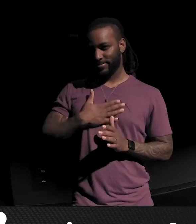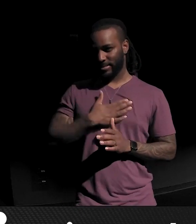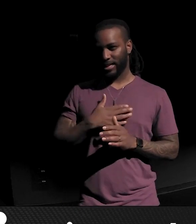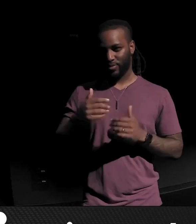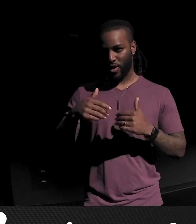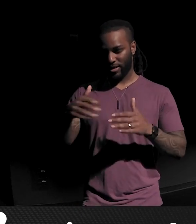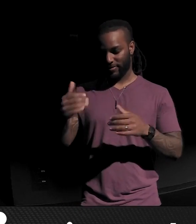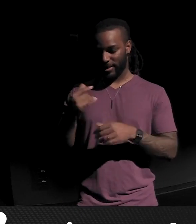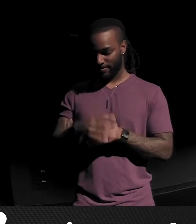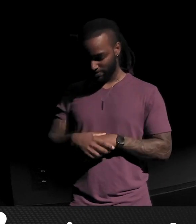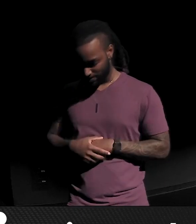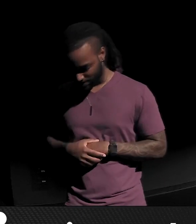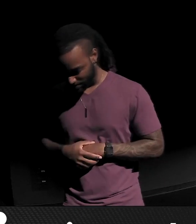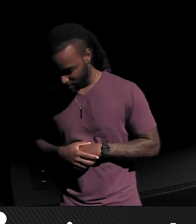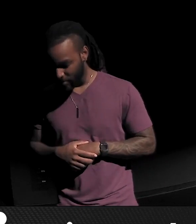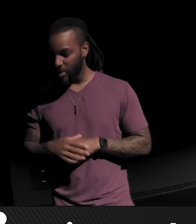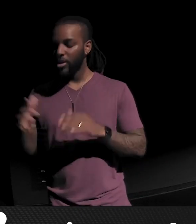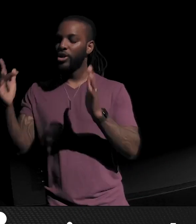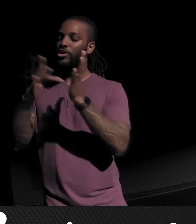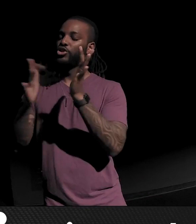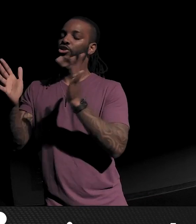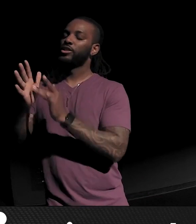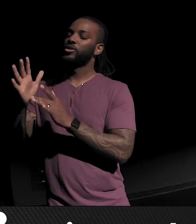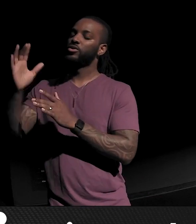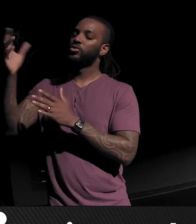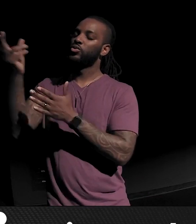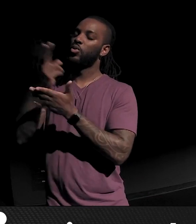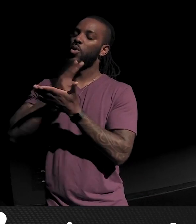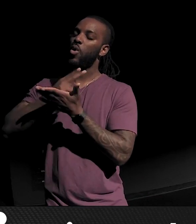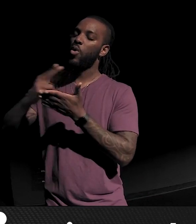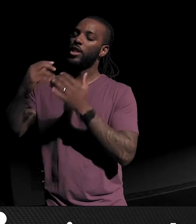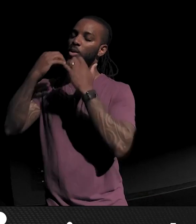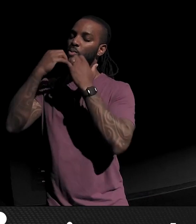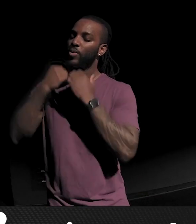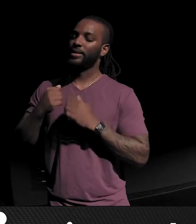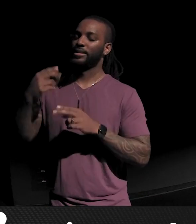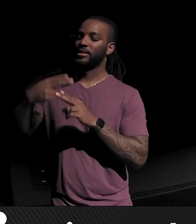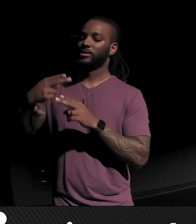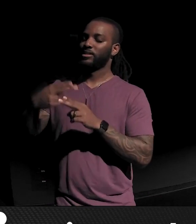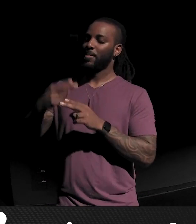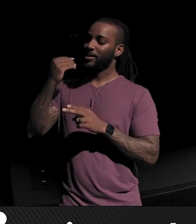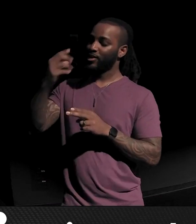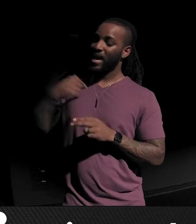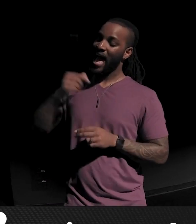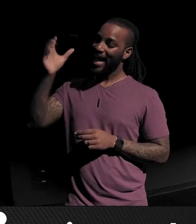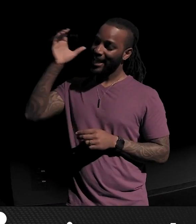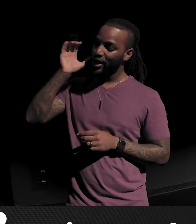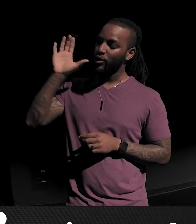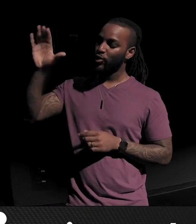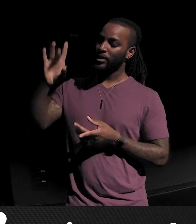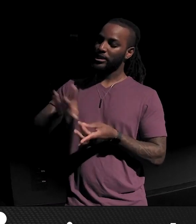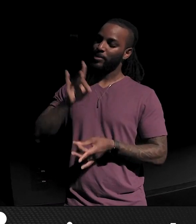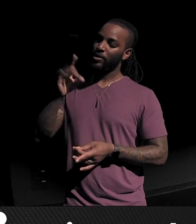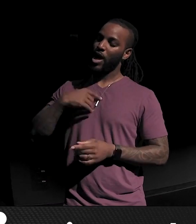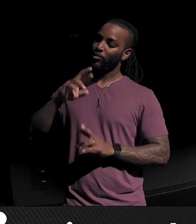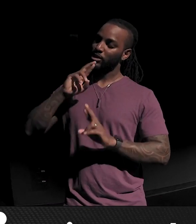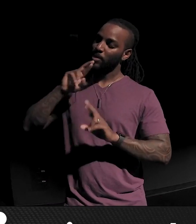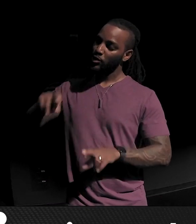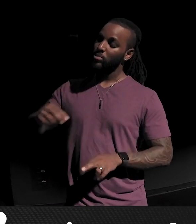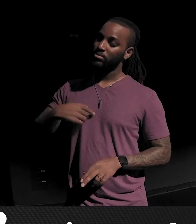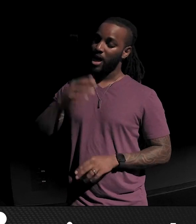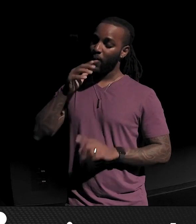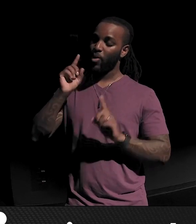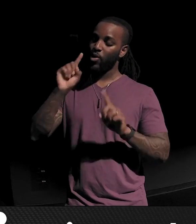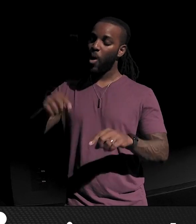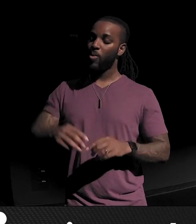today? Jesus, in your holy and precious name, I tell you, I hear your spirit and I respond to it. I will go. I